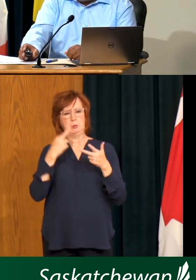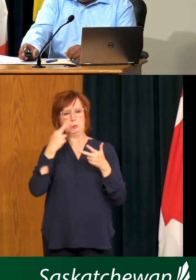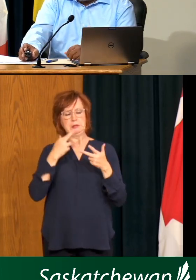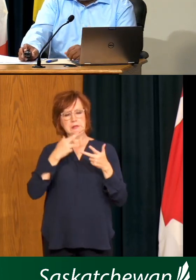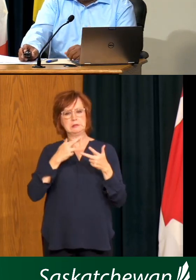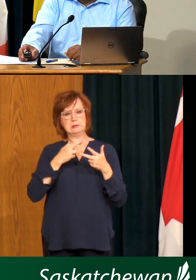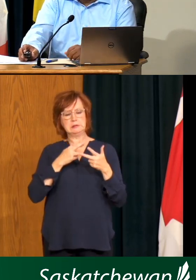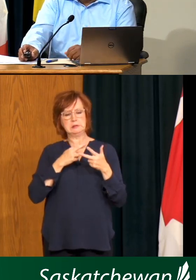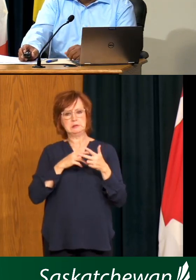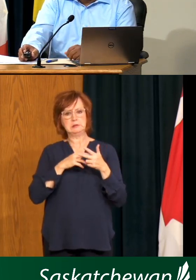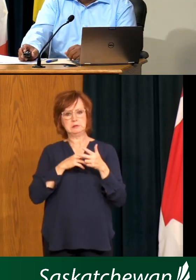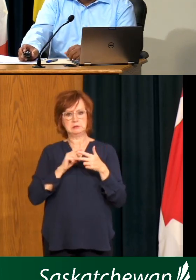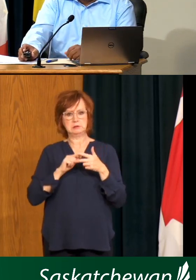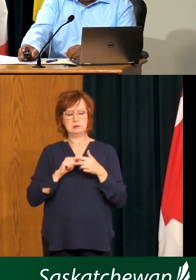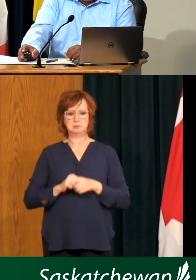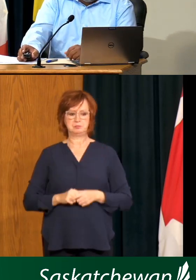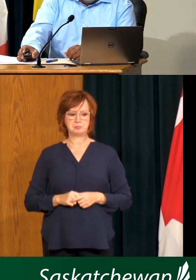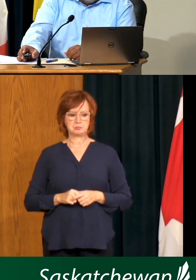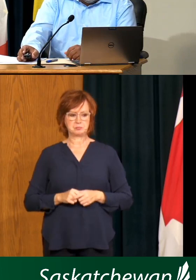localized outbreaks.